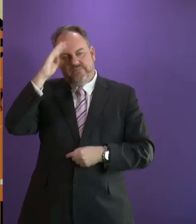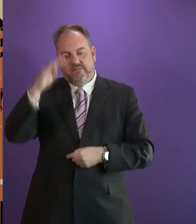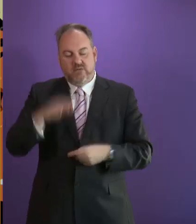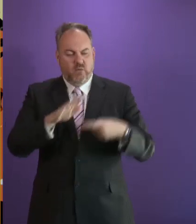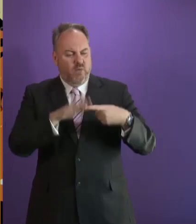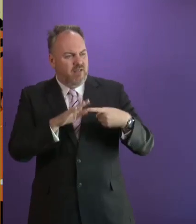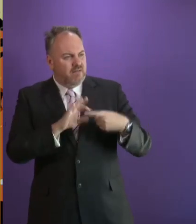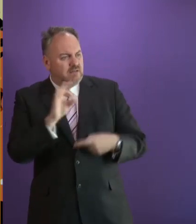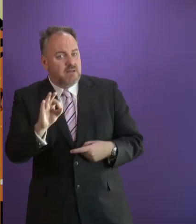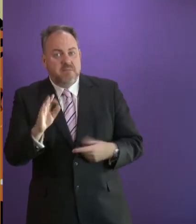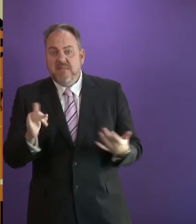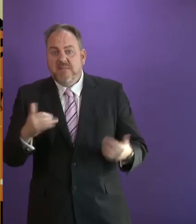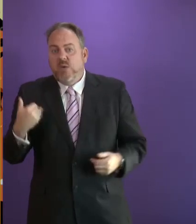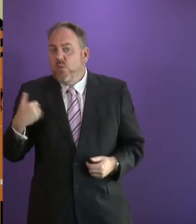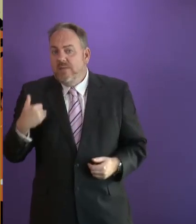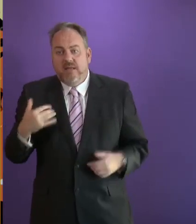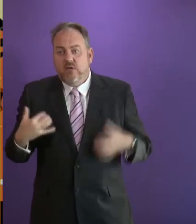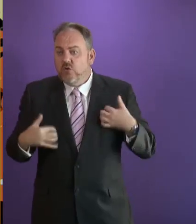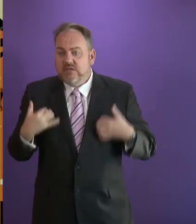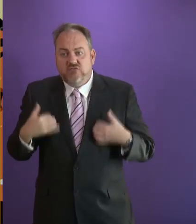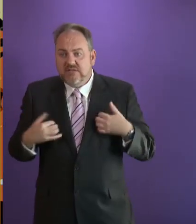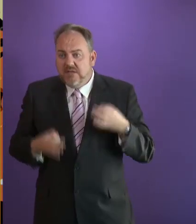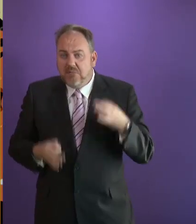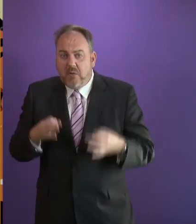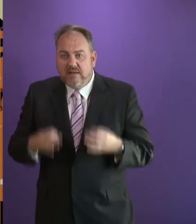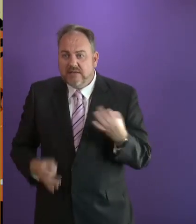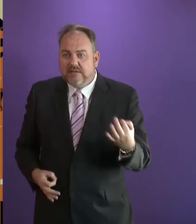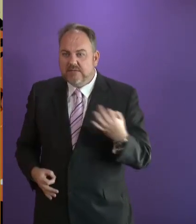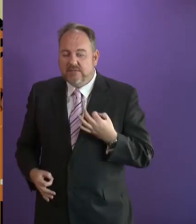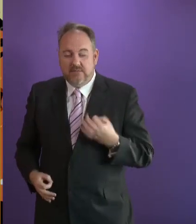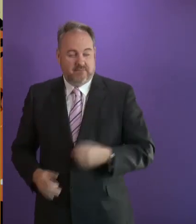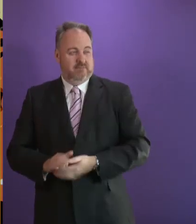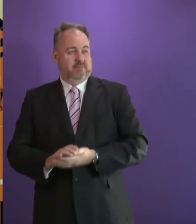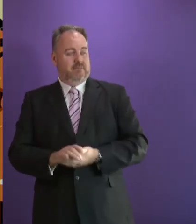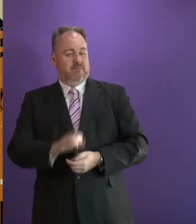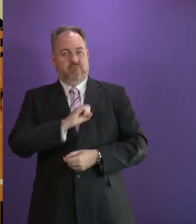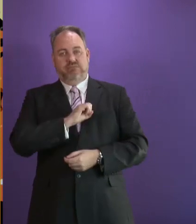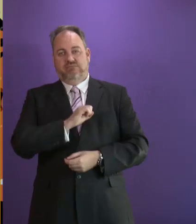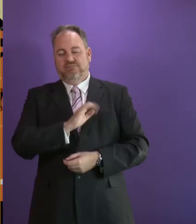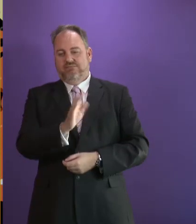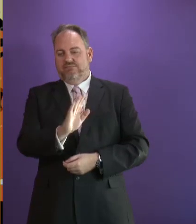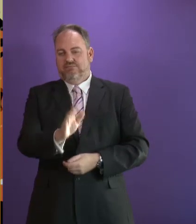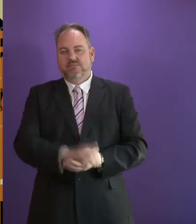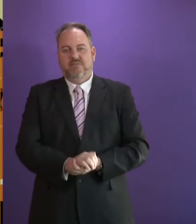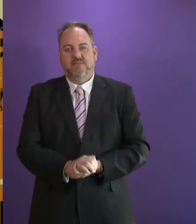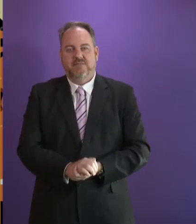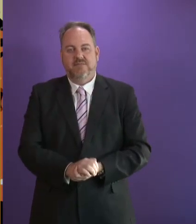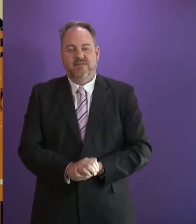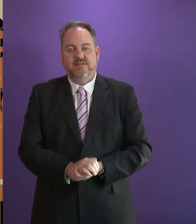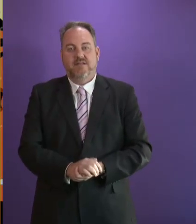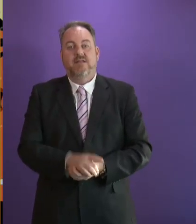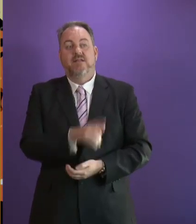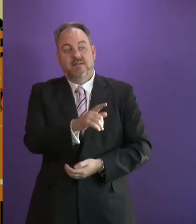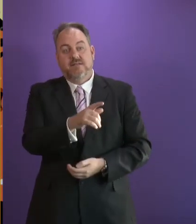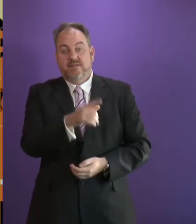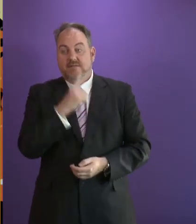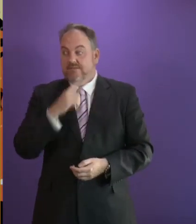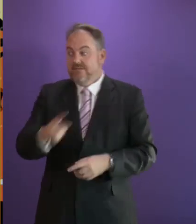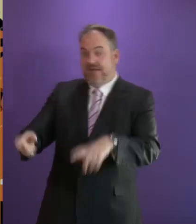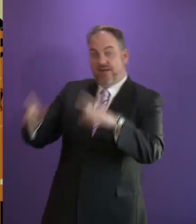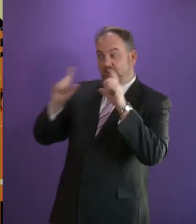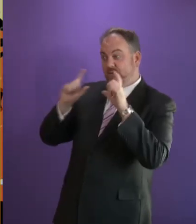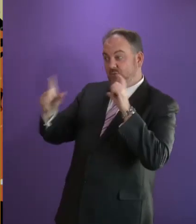well, maybe women just aren't interested in politics. Okay. I'd like you to try and take a photo of today and